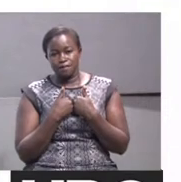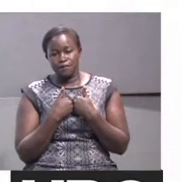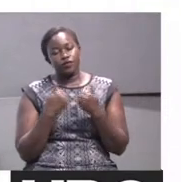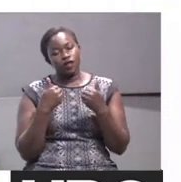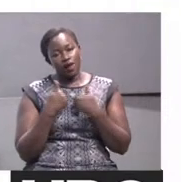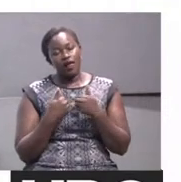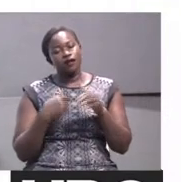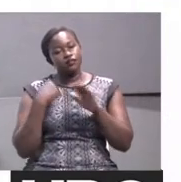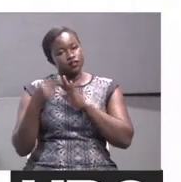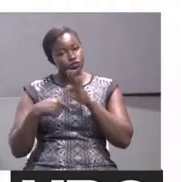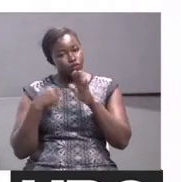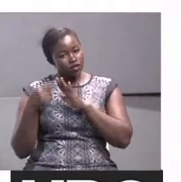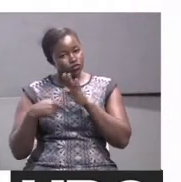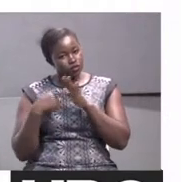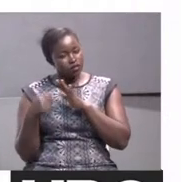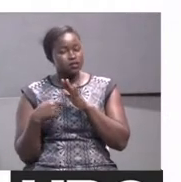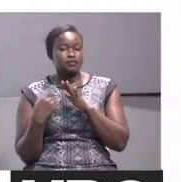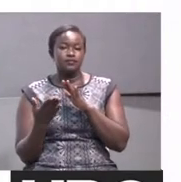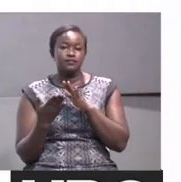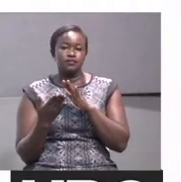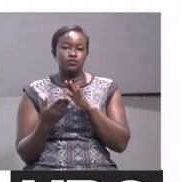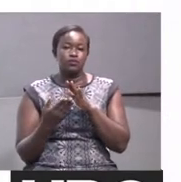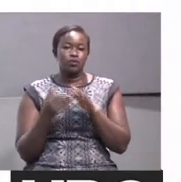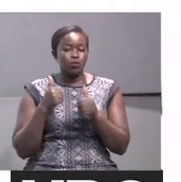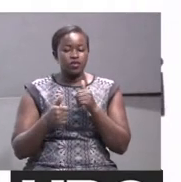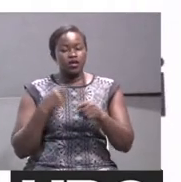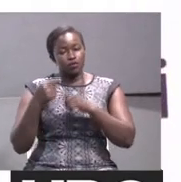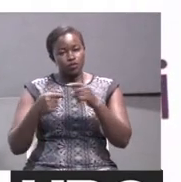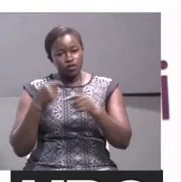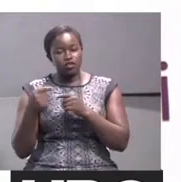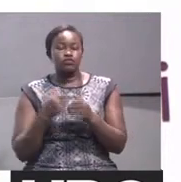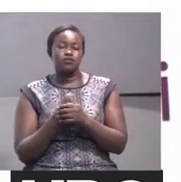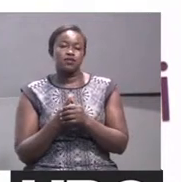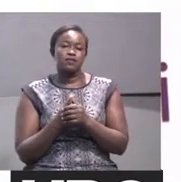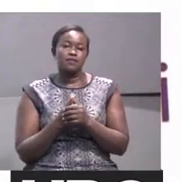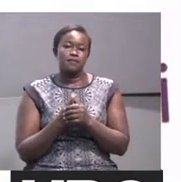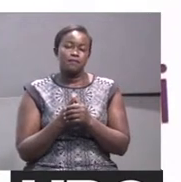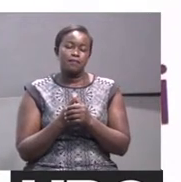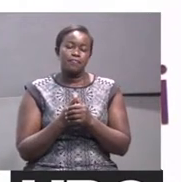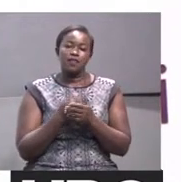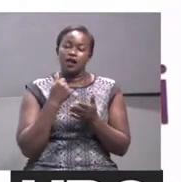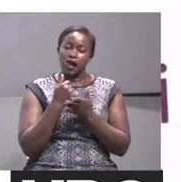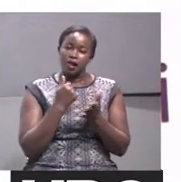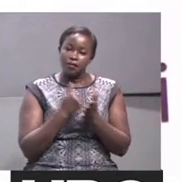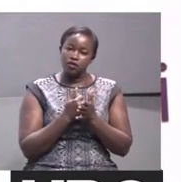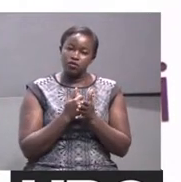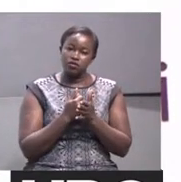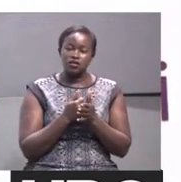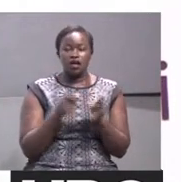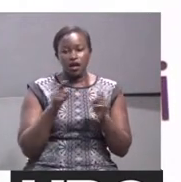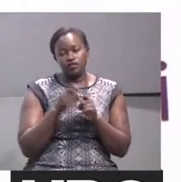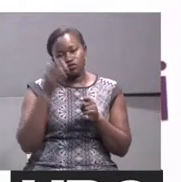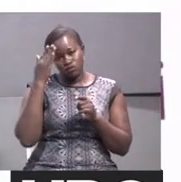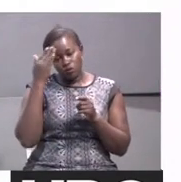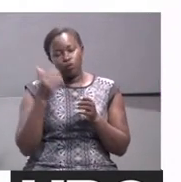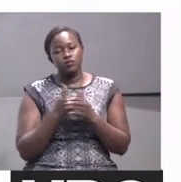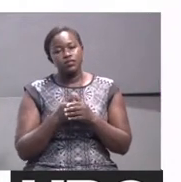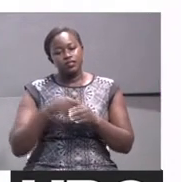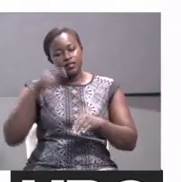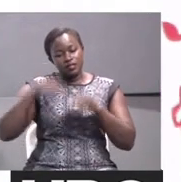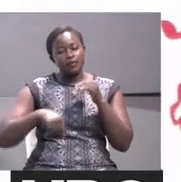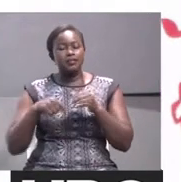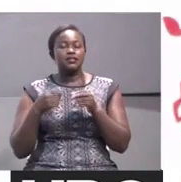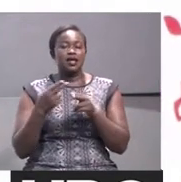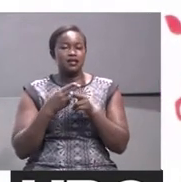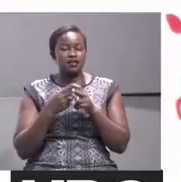situations that are ongoing at campus because, as you know, the semester is almost closing.